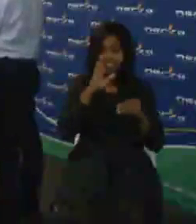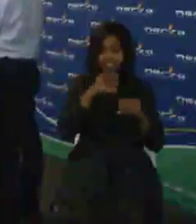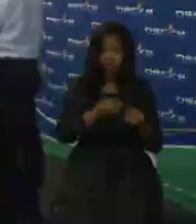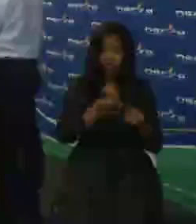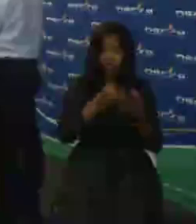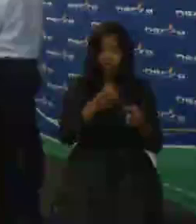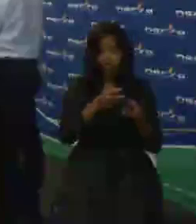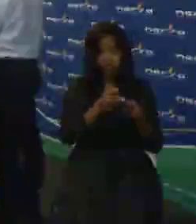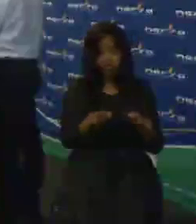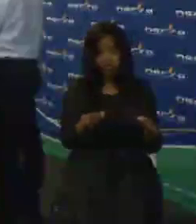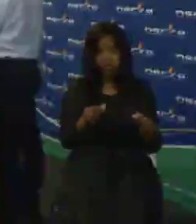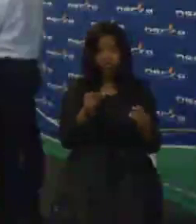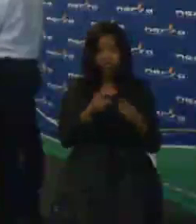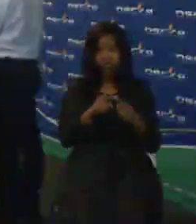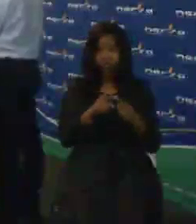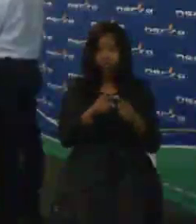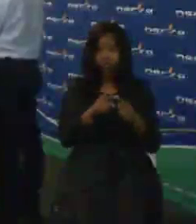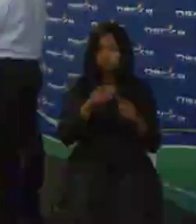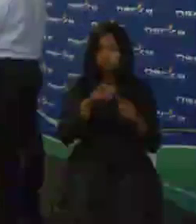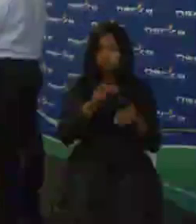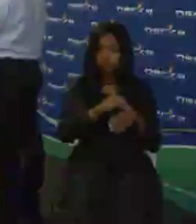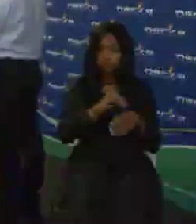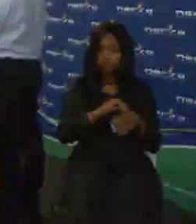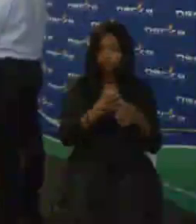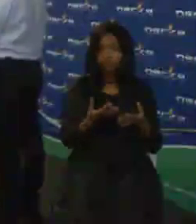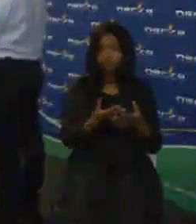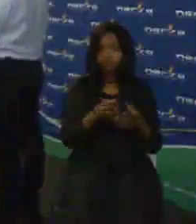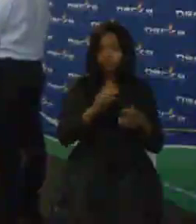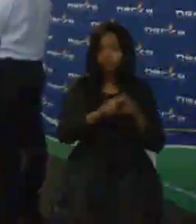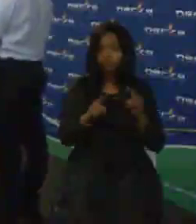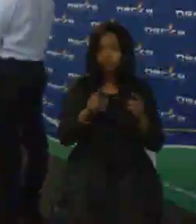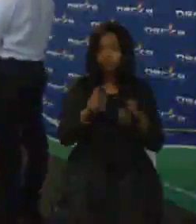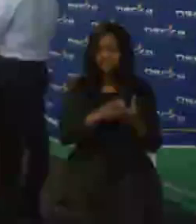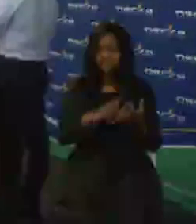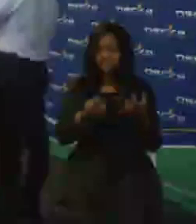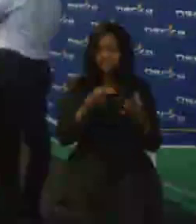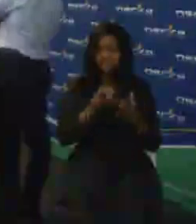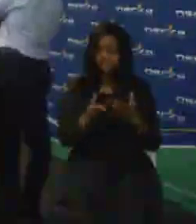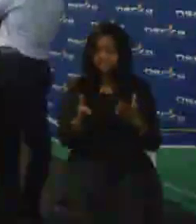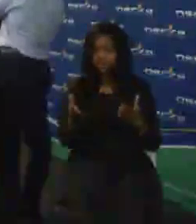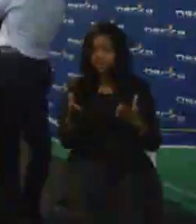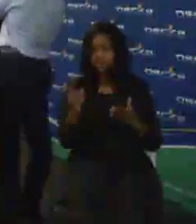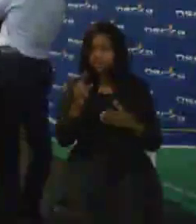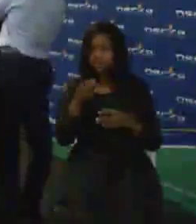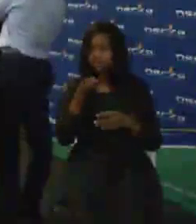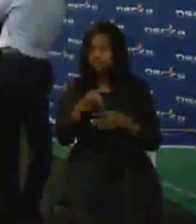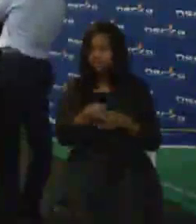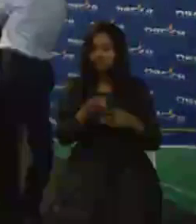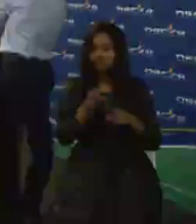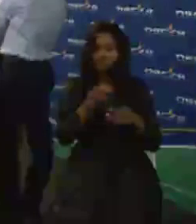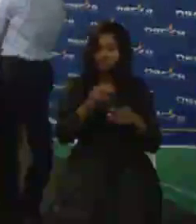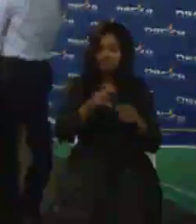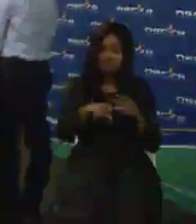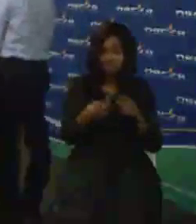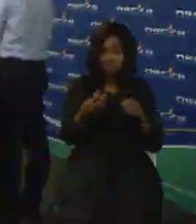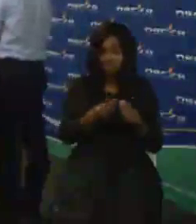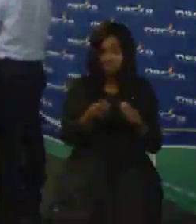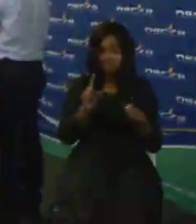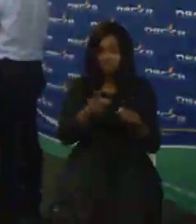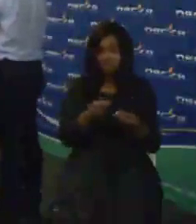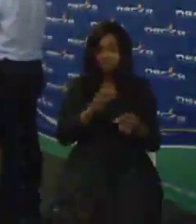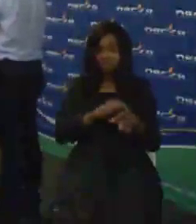provide the solutions to the problems faced by us. But at some stage, there is some kind of an optimal point that we need